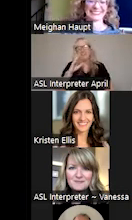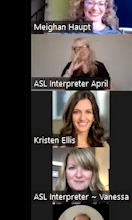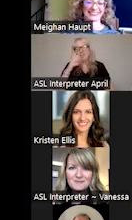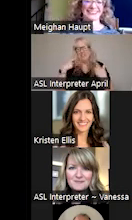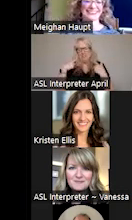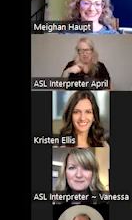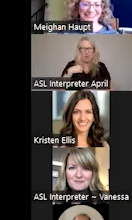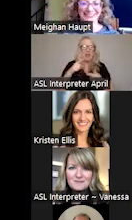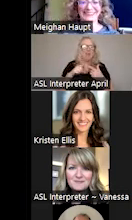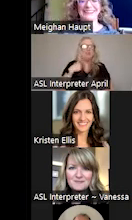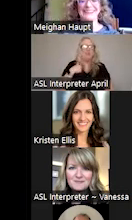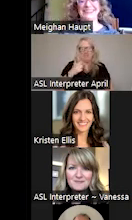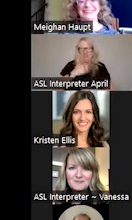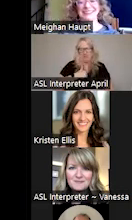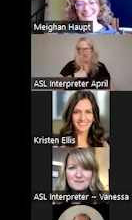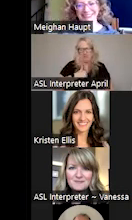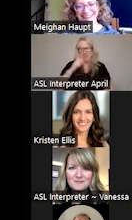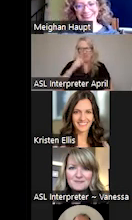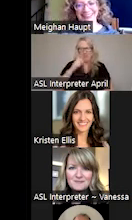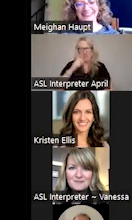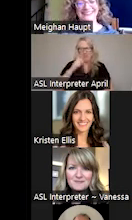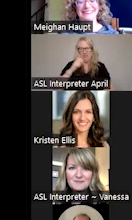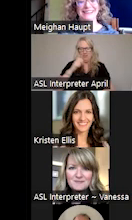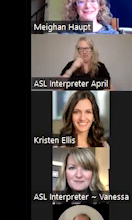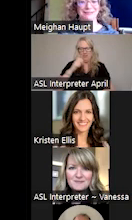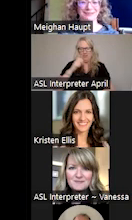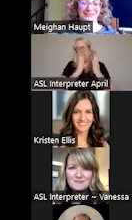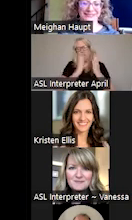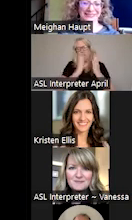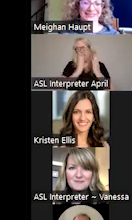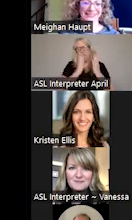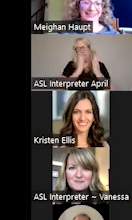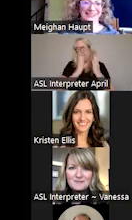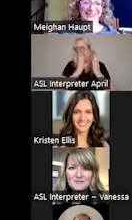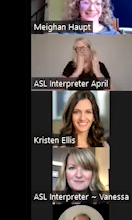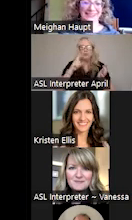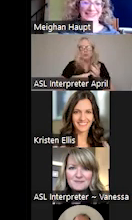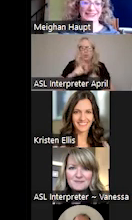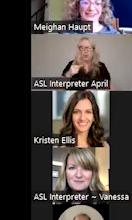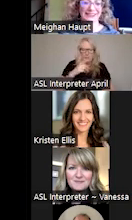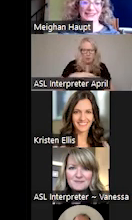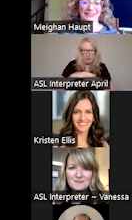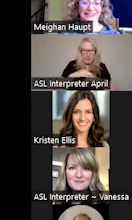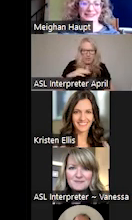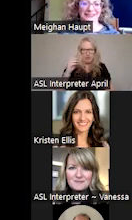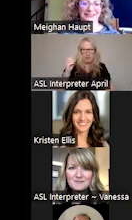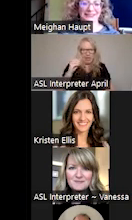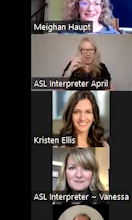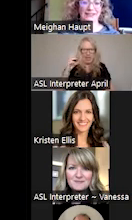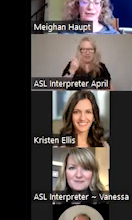Veterans Crisis Line, push 1, and then they move through the other options. Notice that Native and Strong, we've got here that it's Washington State